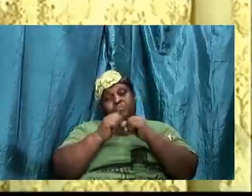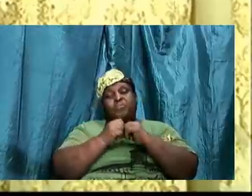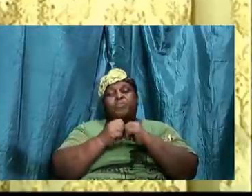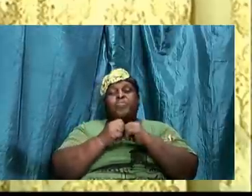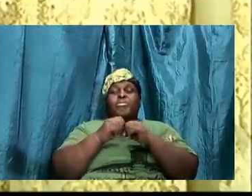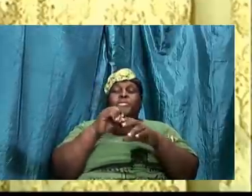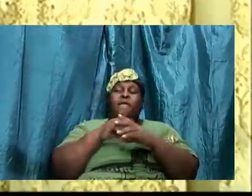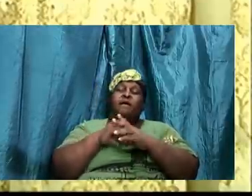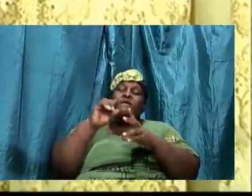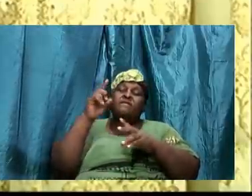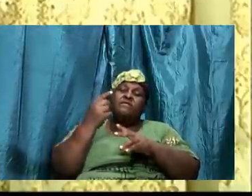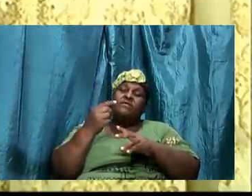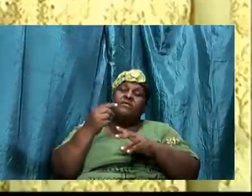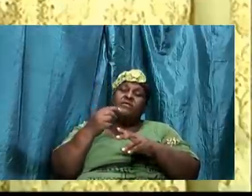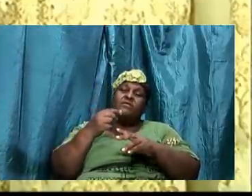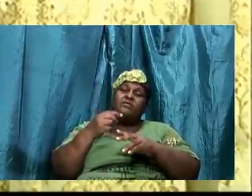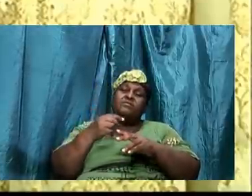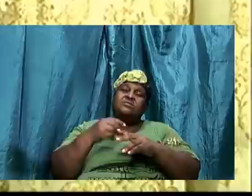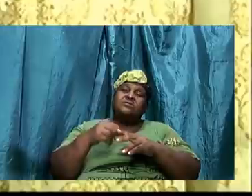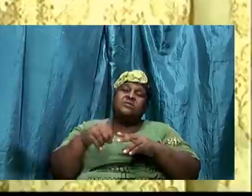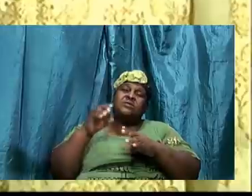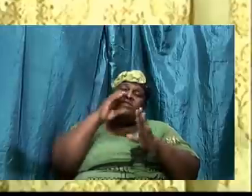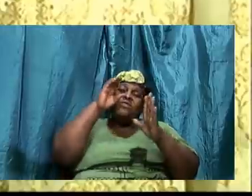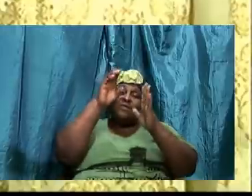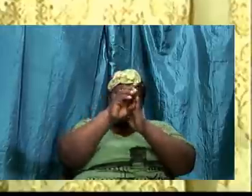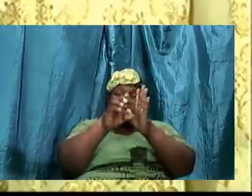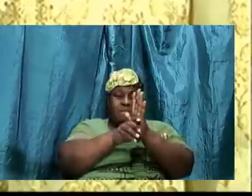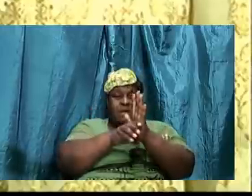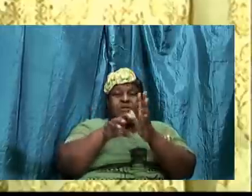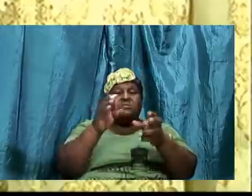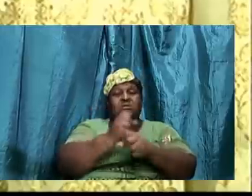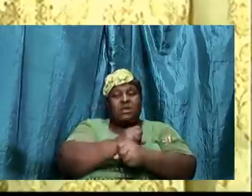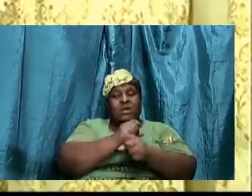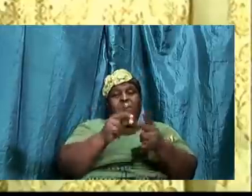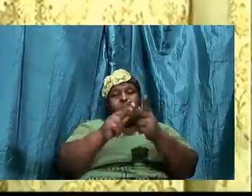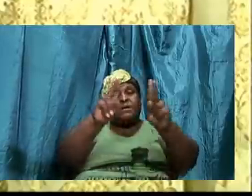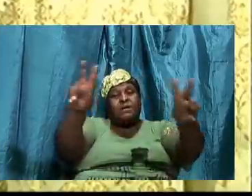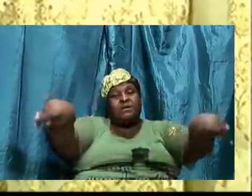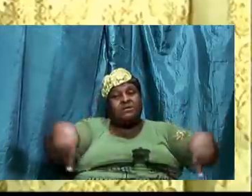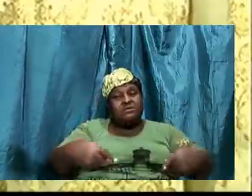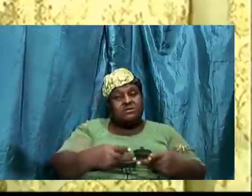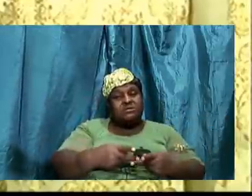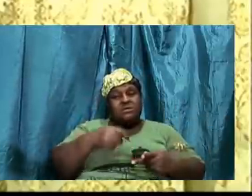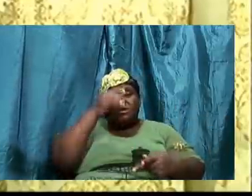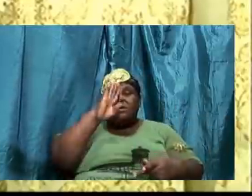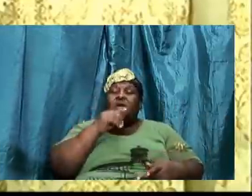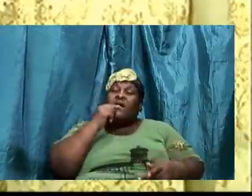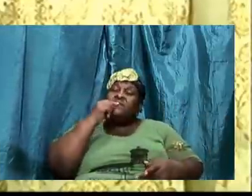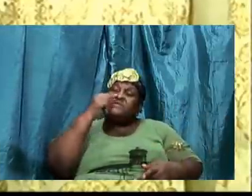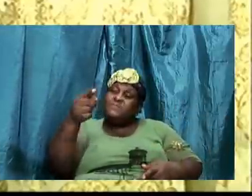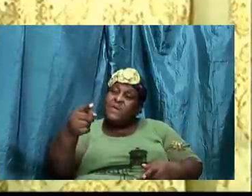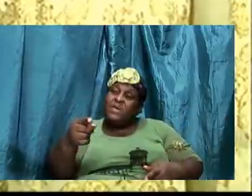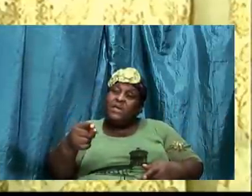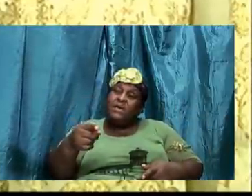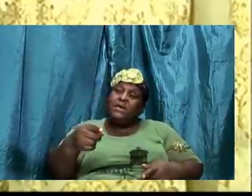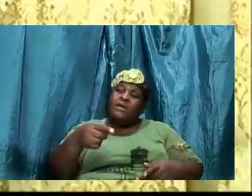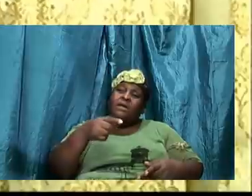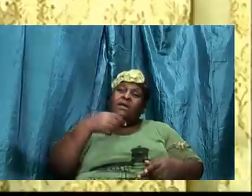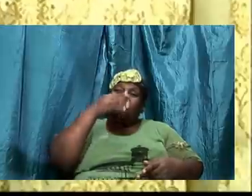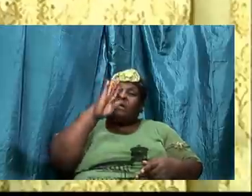in order for the execution to take place. God spoke it. He said, let there